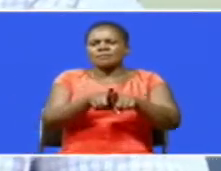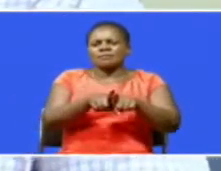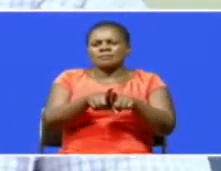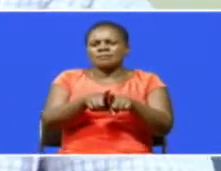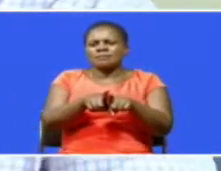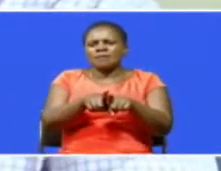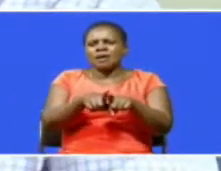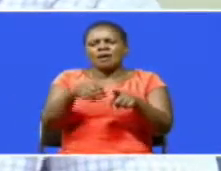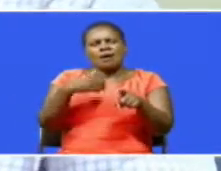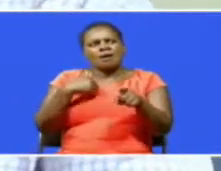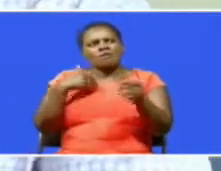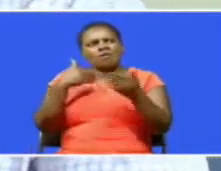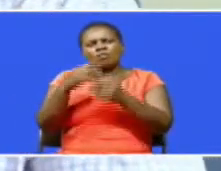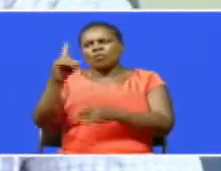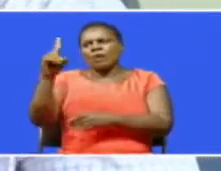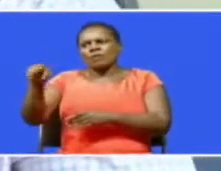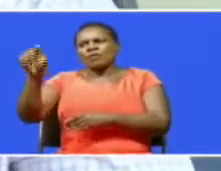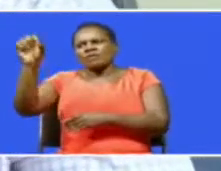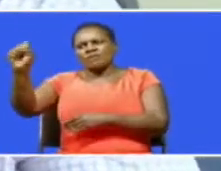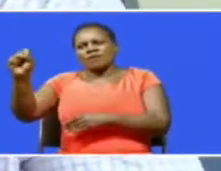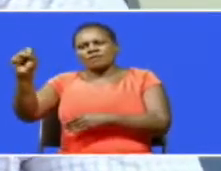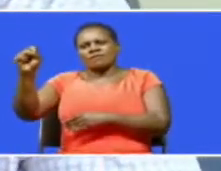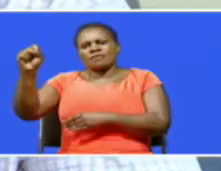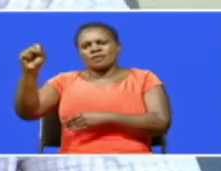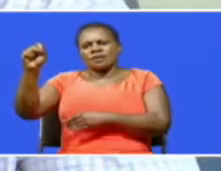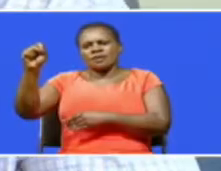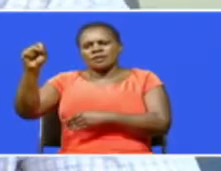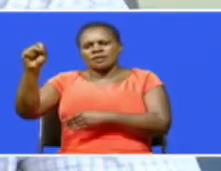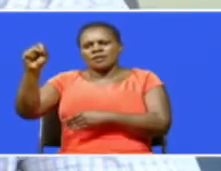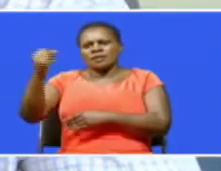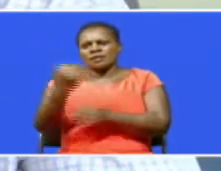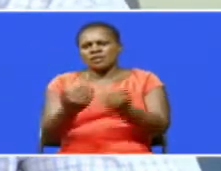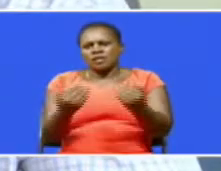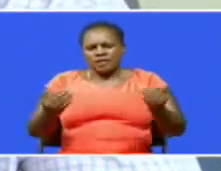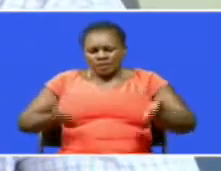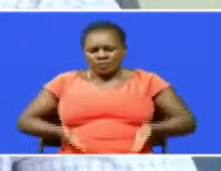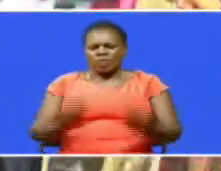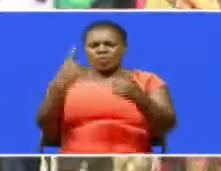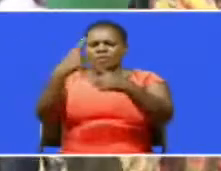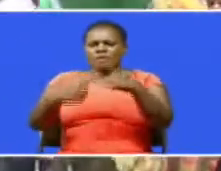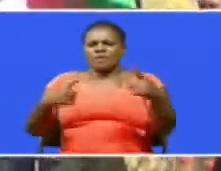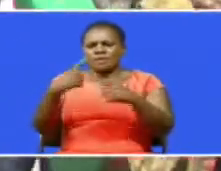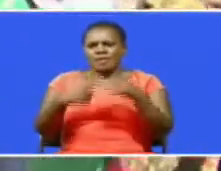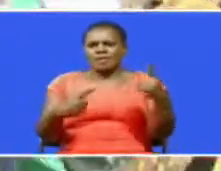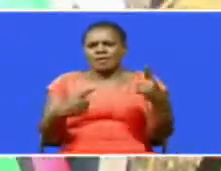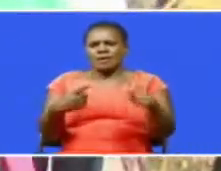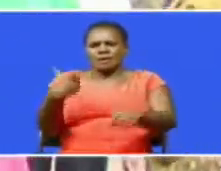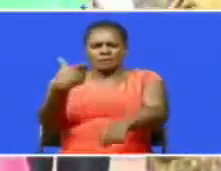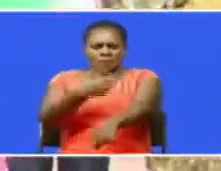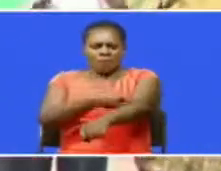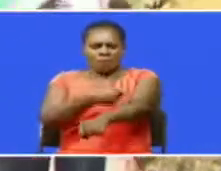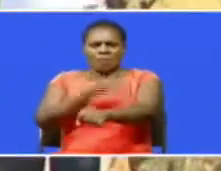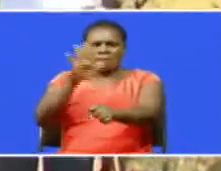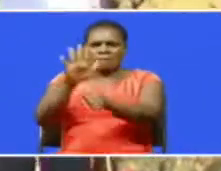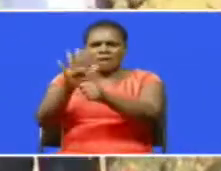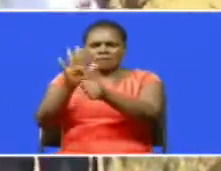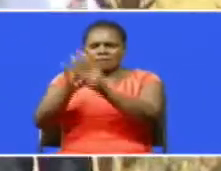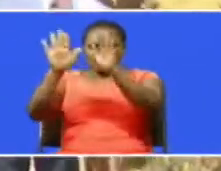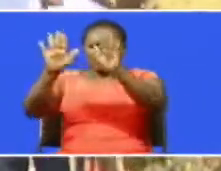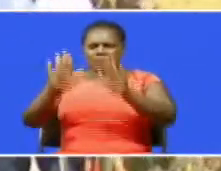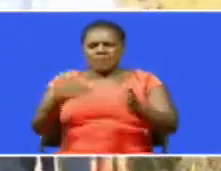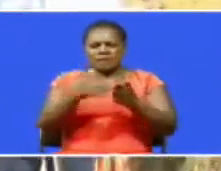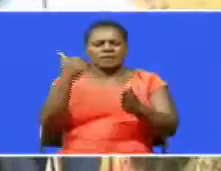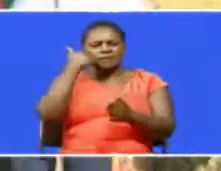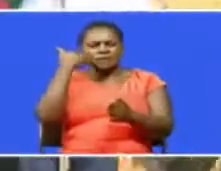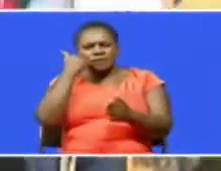know, we have about 1.5 million children born every year. Mass vaccination campaigns against